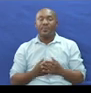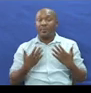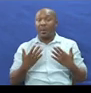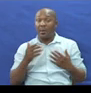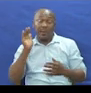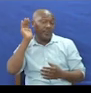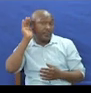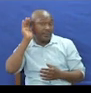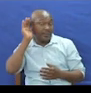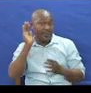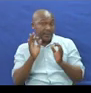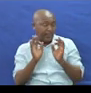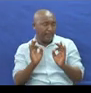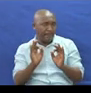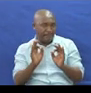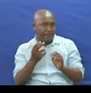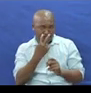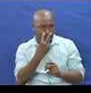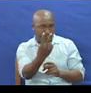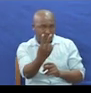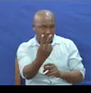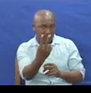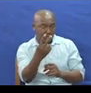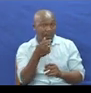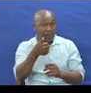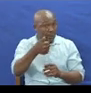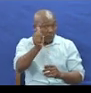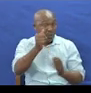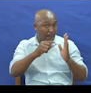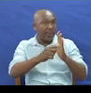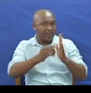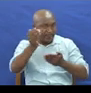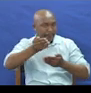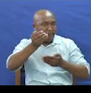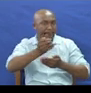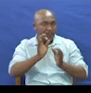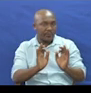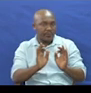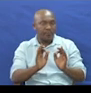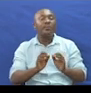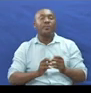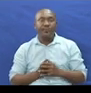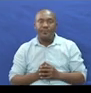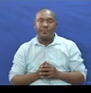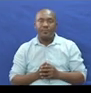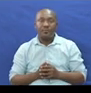Now listen attentively. Check your points. I'm going to